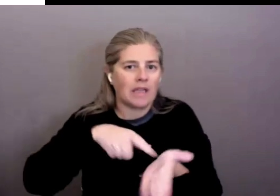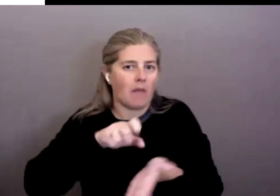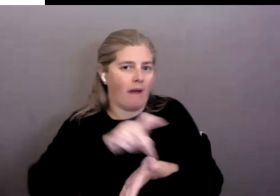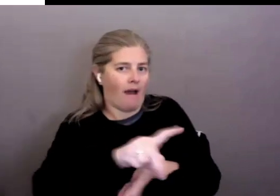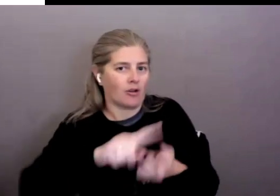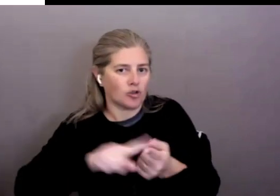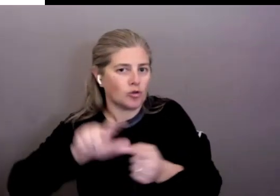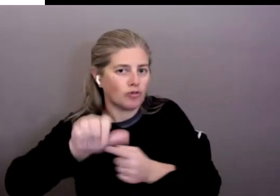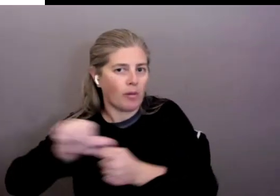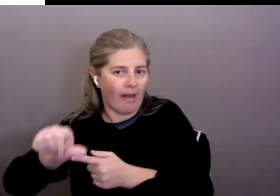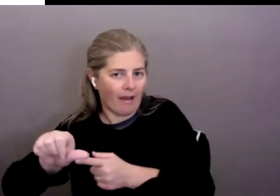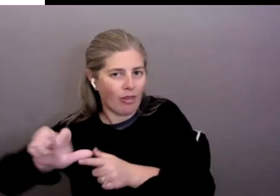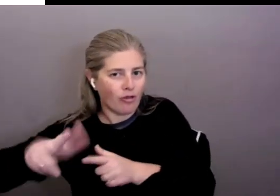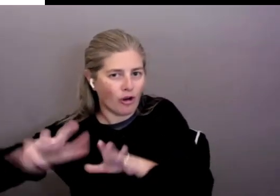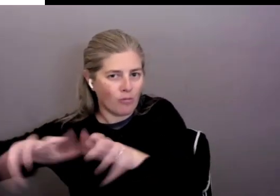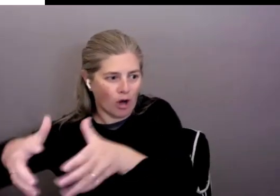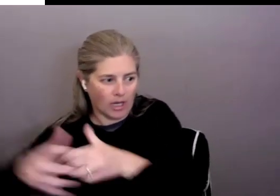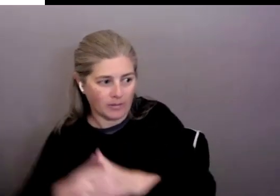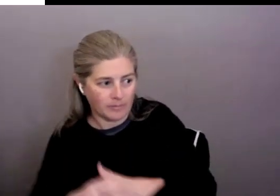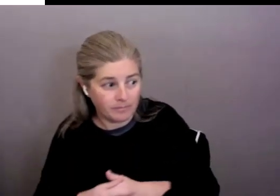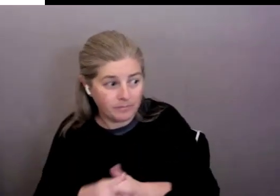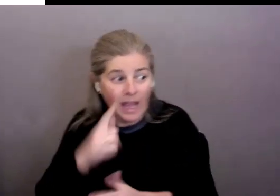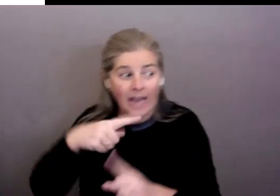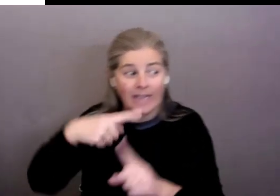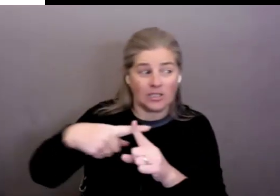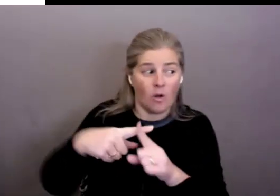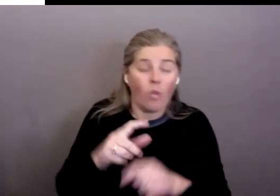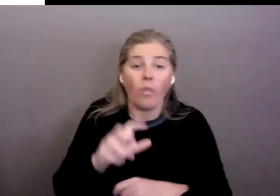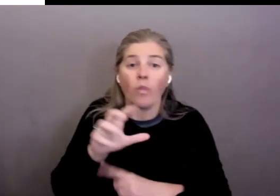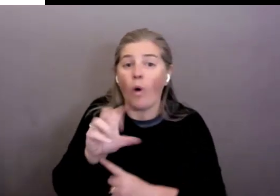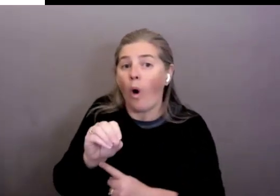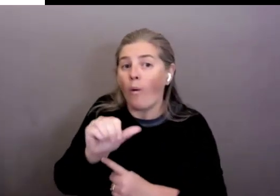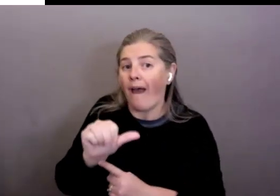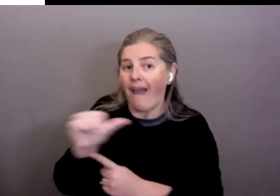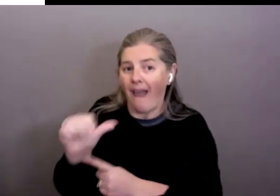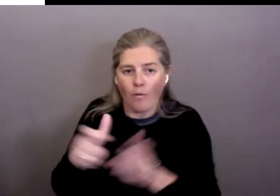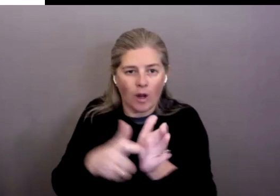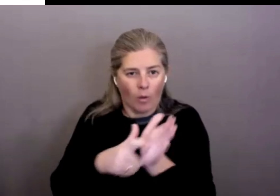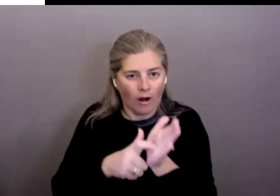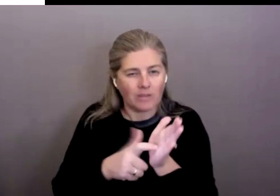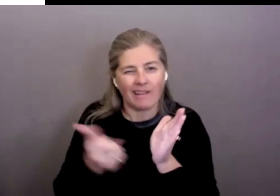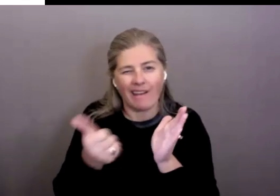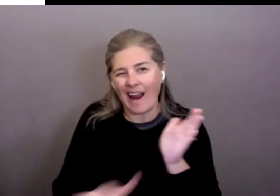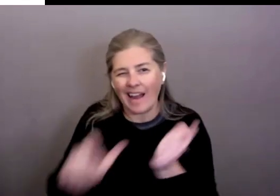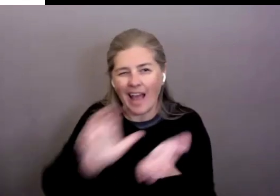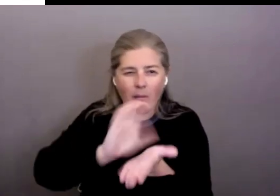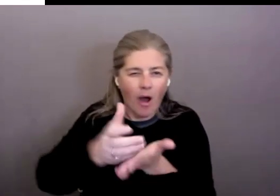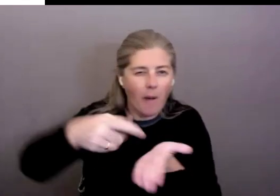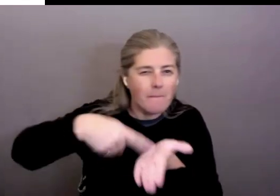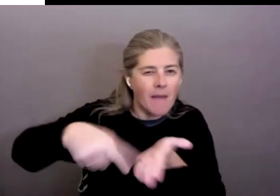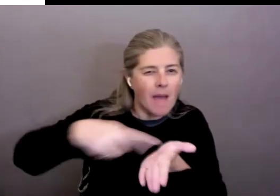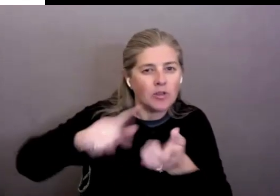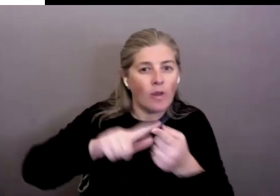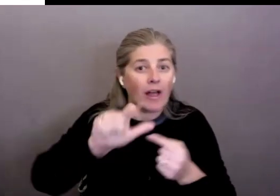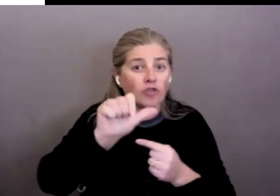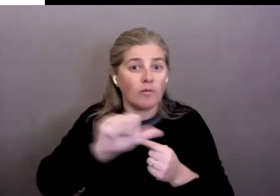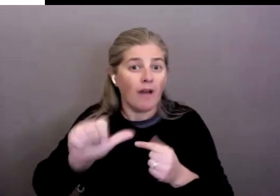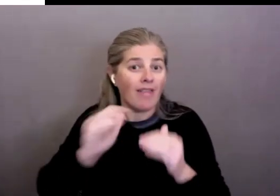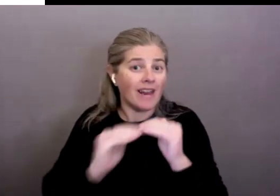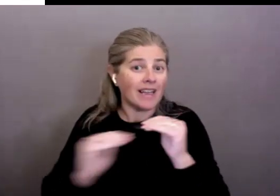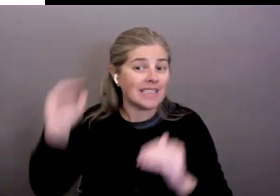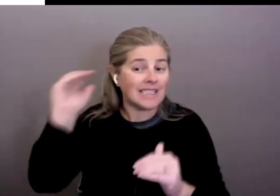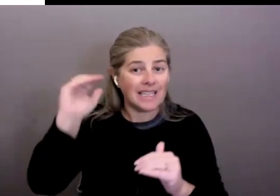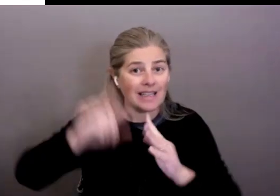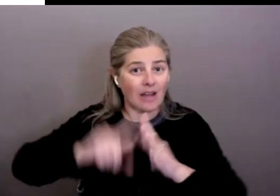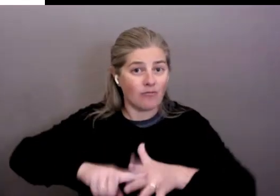third party. In addition, the Older American Act requires that any amount of payment to the AAA that exceeds this initial reimbursement will